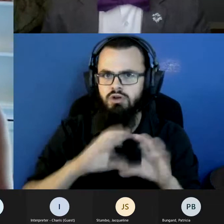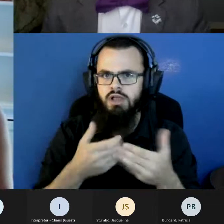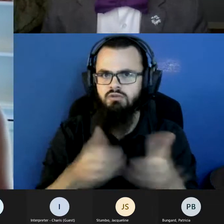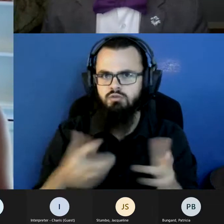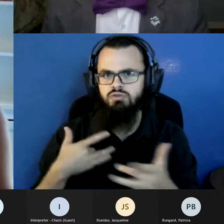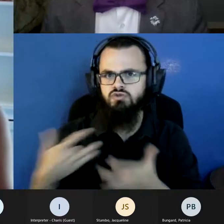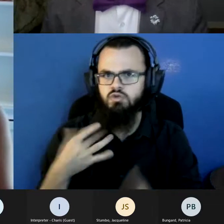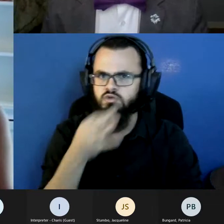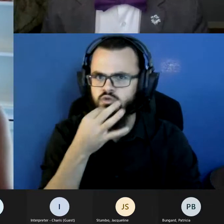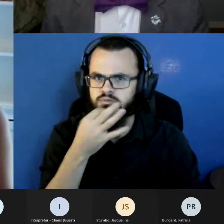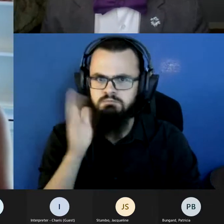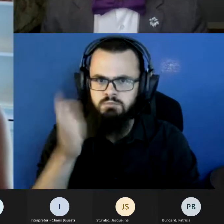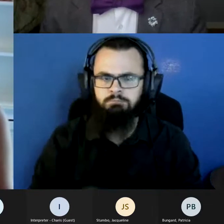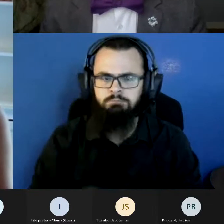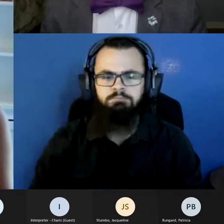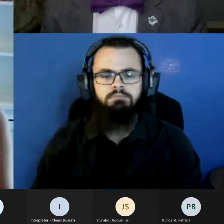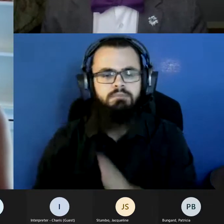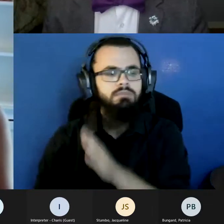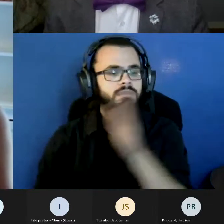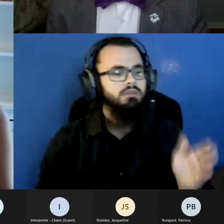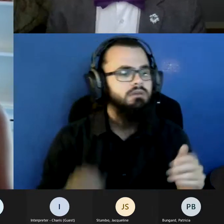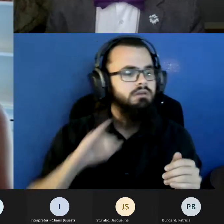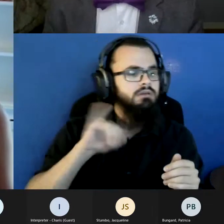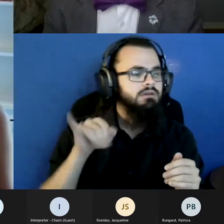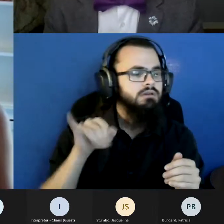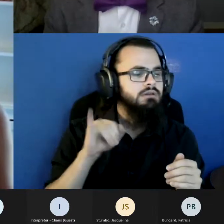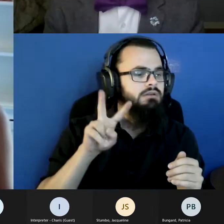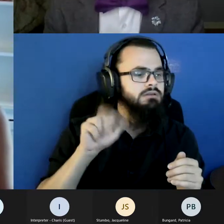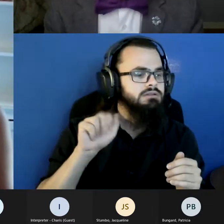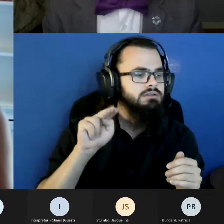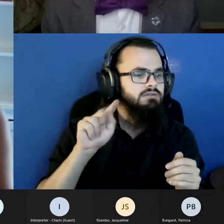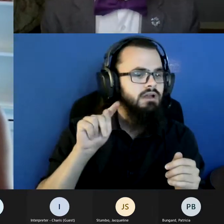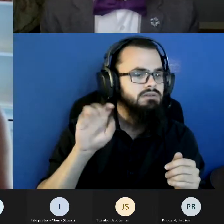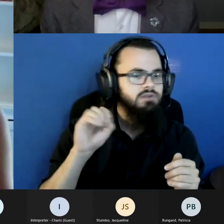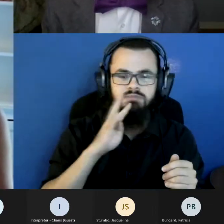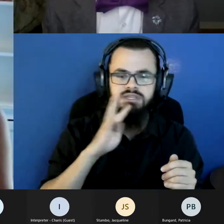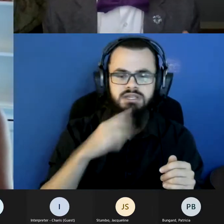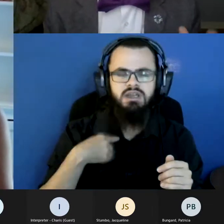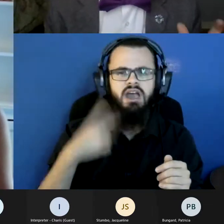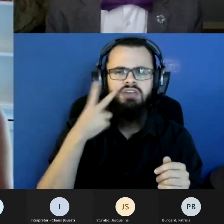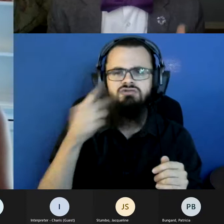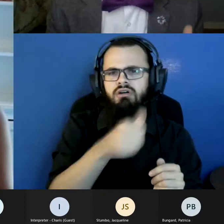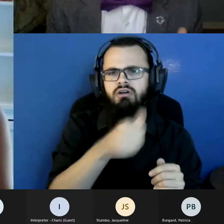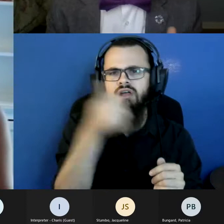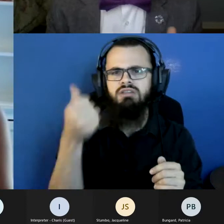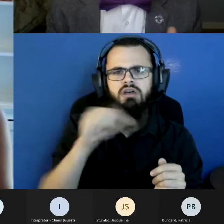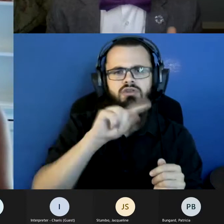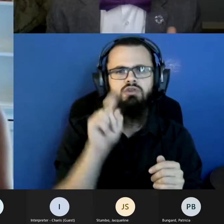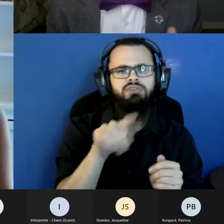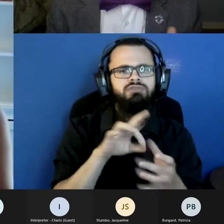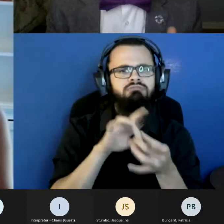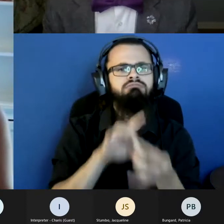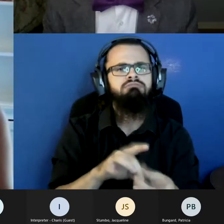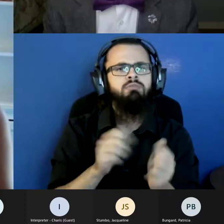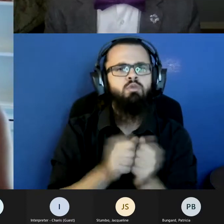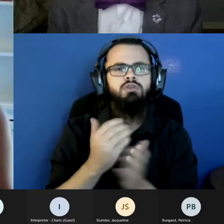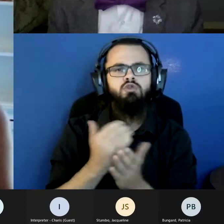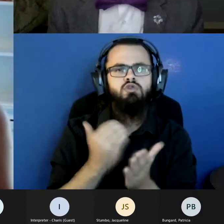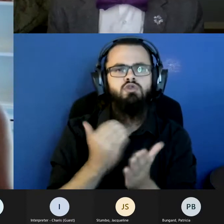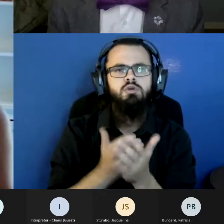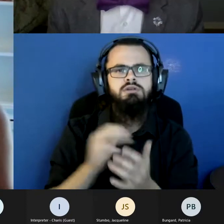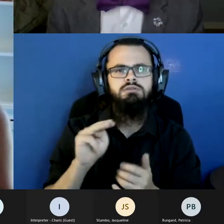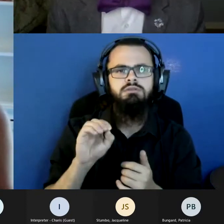I saw a couple of other questions come into the chat. One around course modality